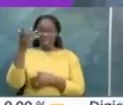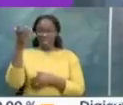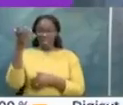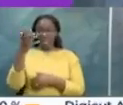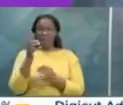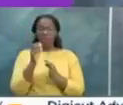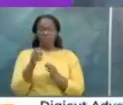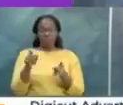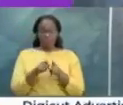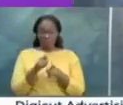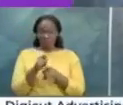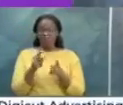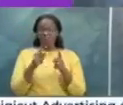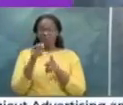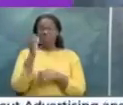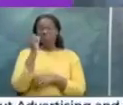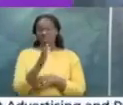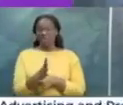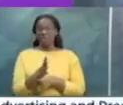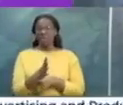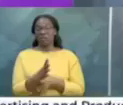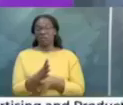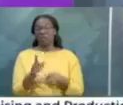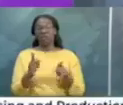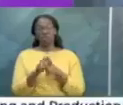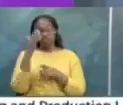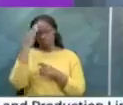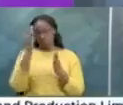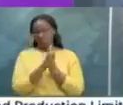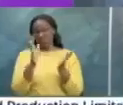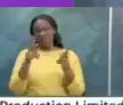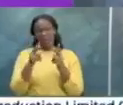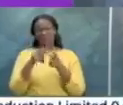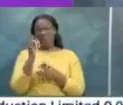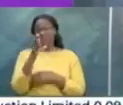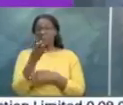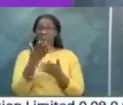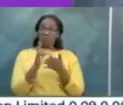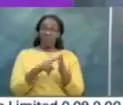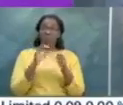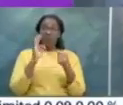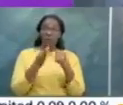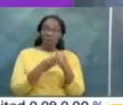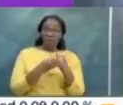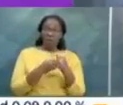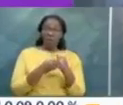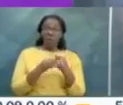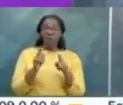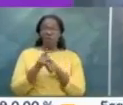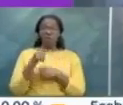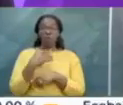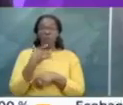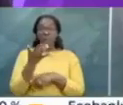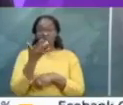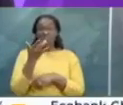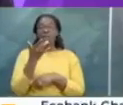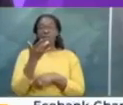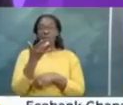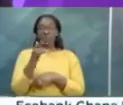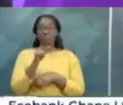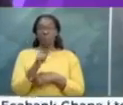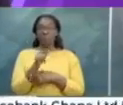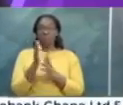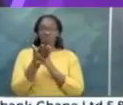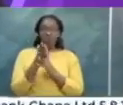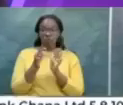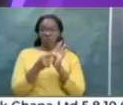peanut butter is very expensive. Actually, peanut butter is generally very expensive. You can get it from even 800 Kenyan shillings. So we'll actually do a testing in between